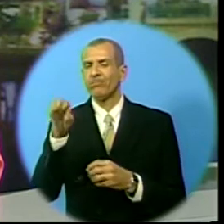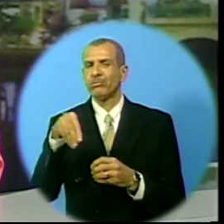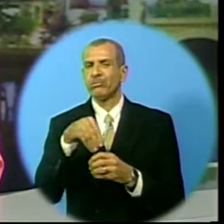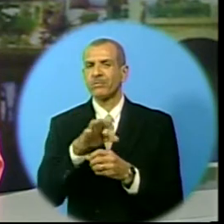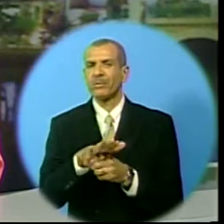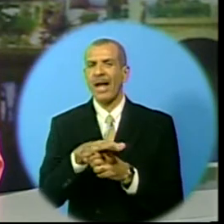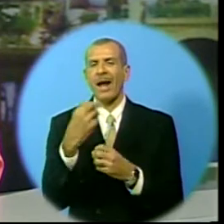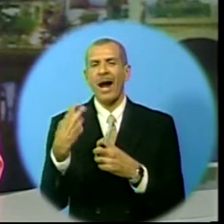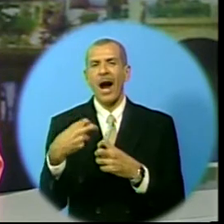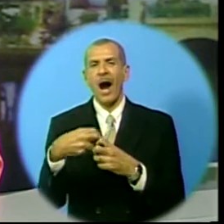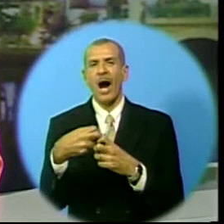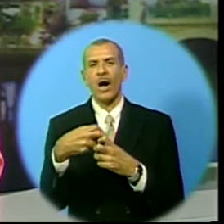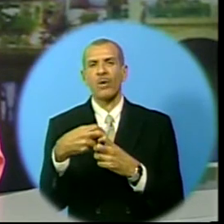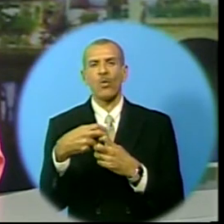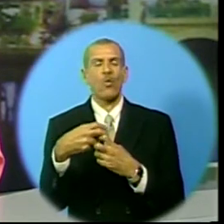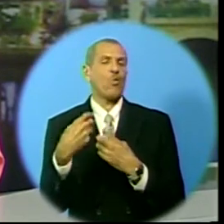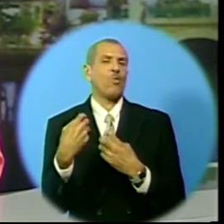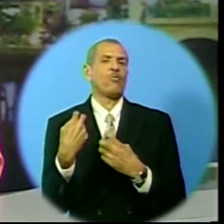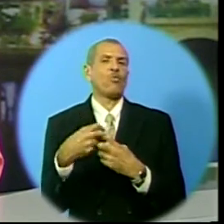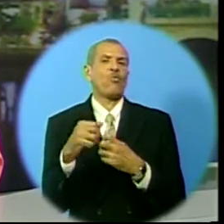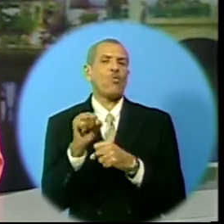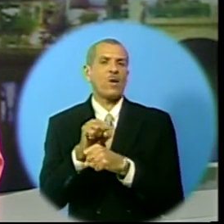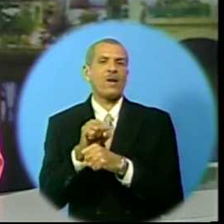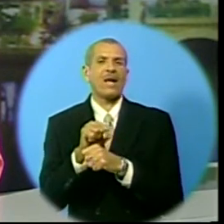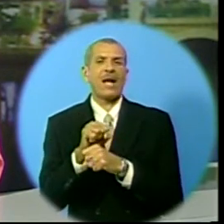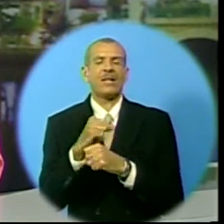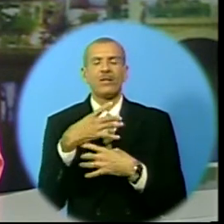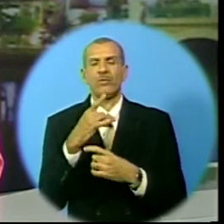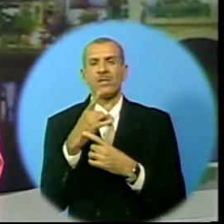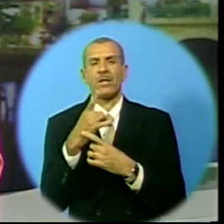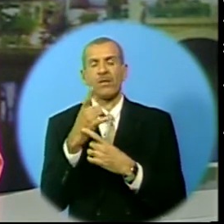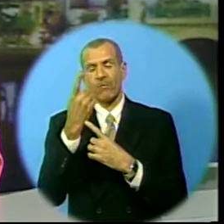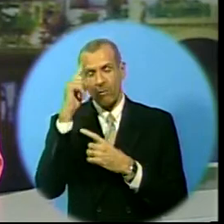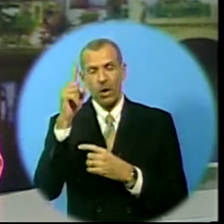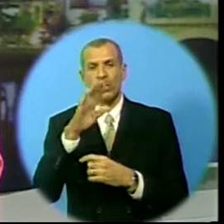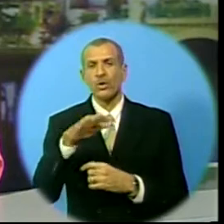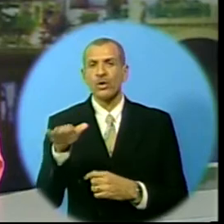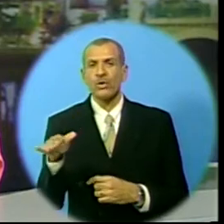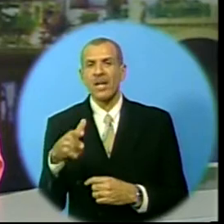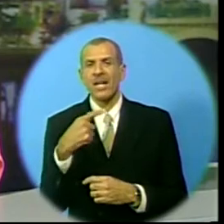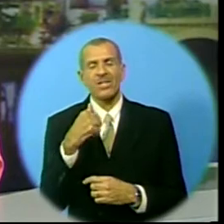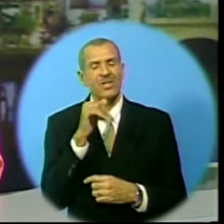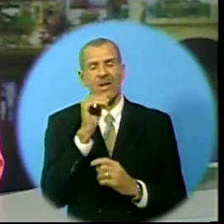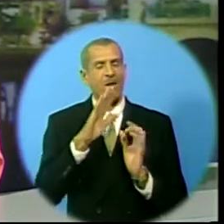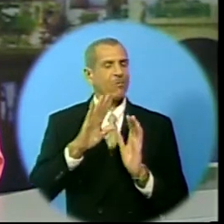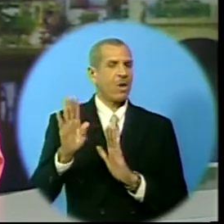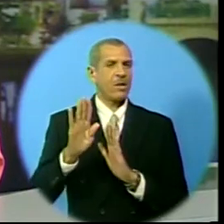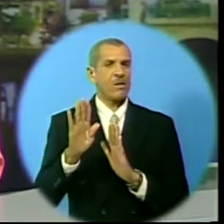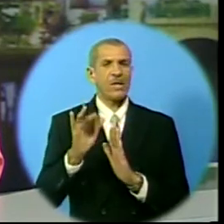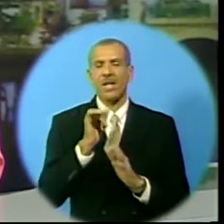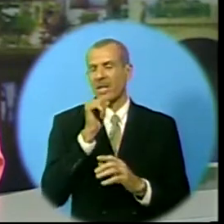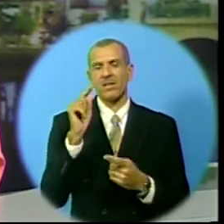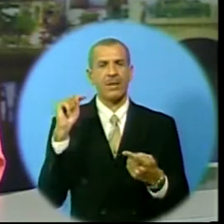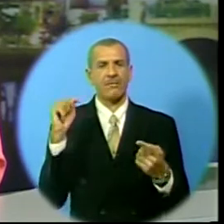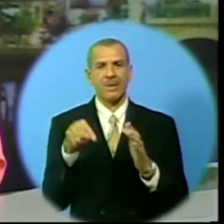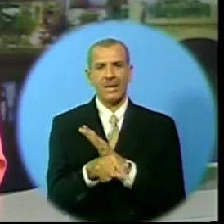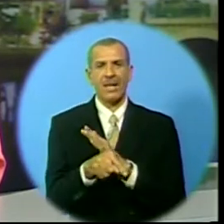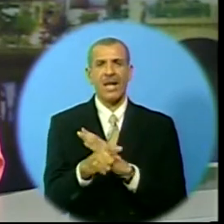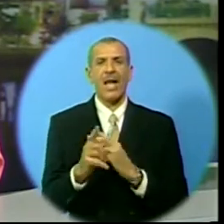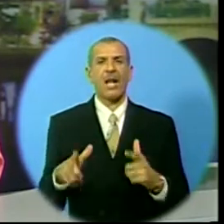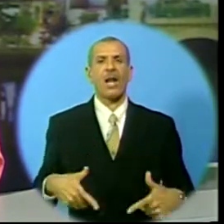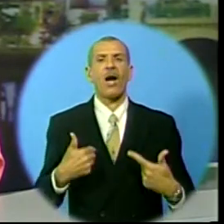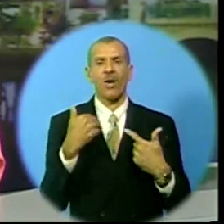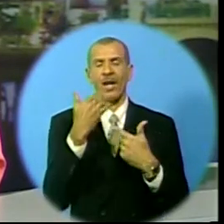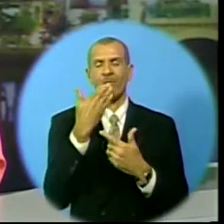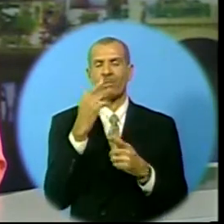of hard work in their children. She says she never shirked hard work as it never killed anyone, and her long life is